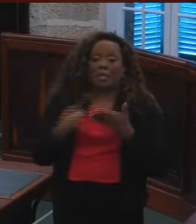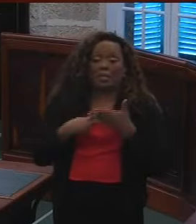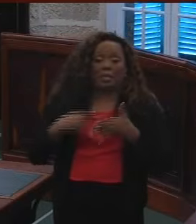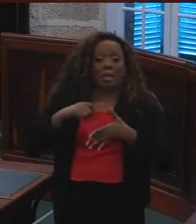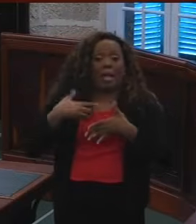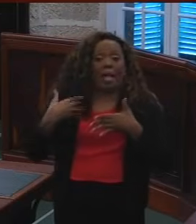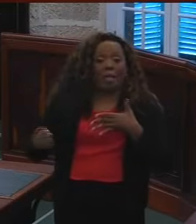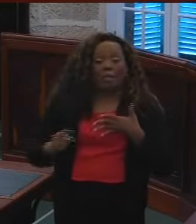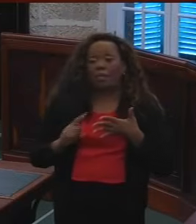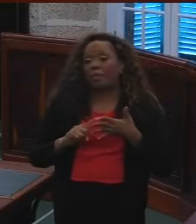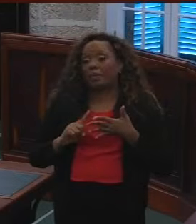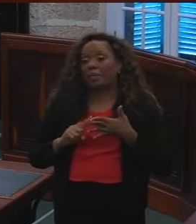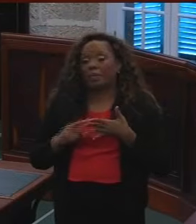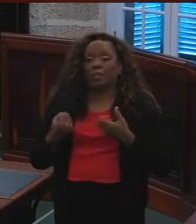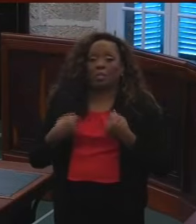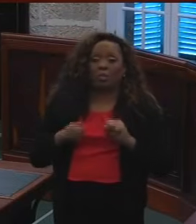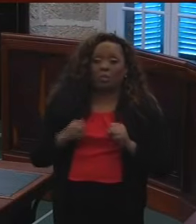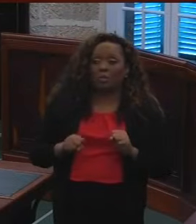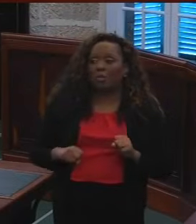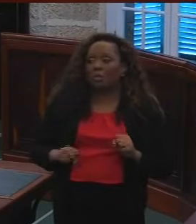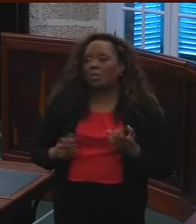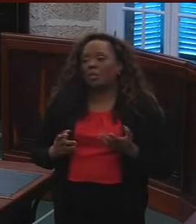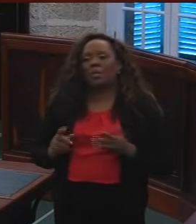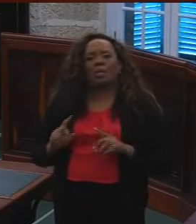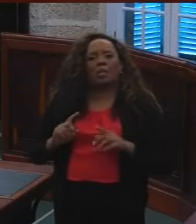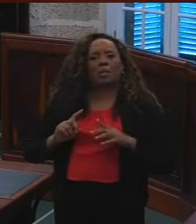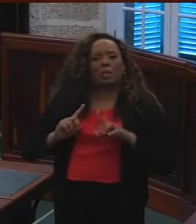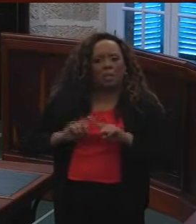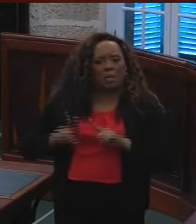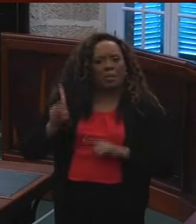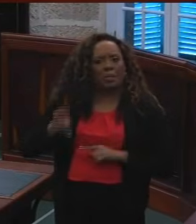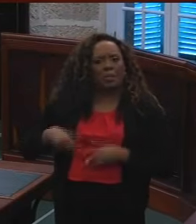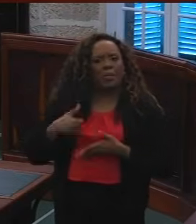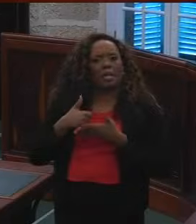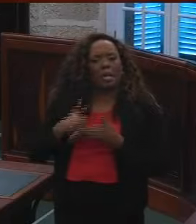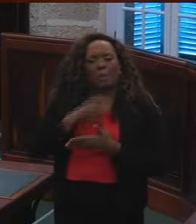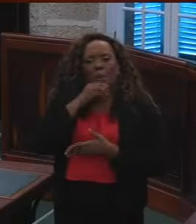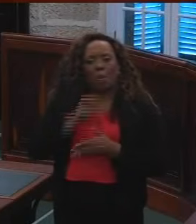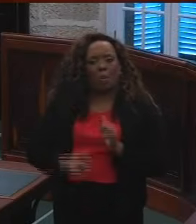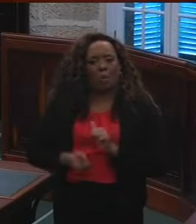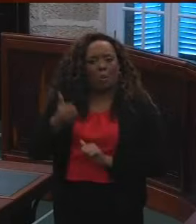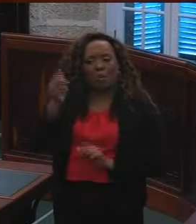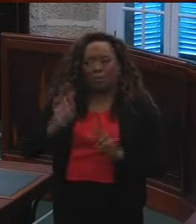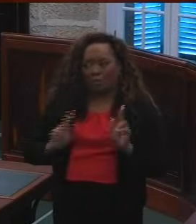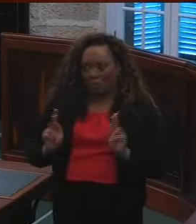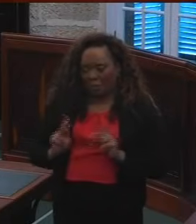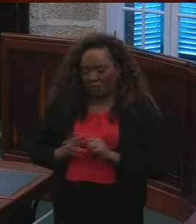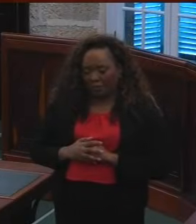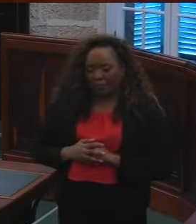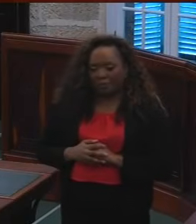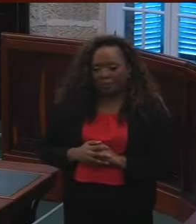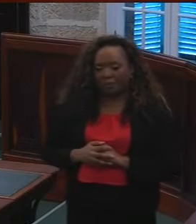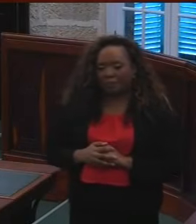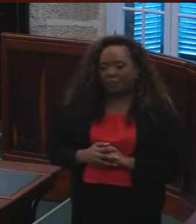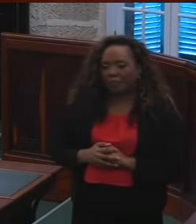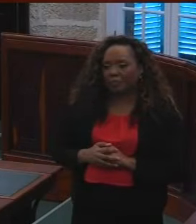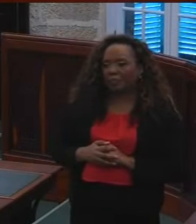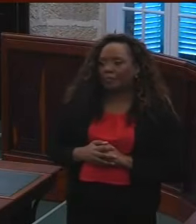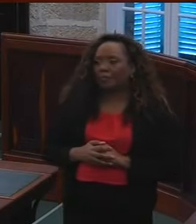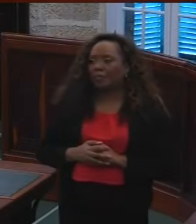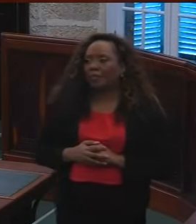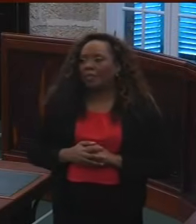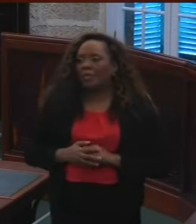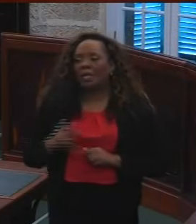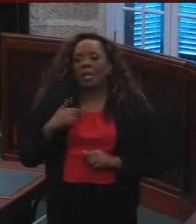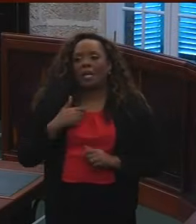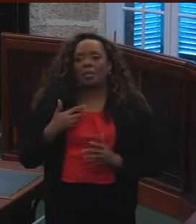do not have it right when it comes to older people, Mr. Speaker, sir. I must say here, as I said to the staff, I am a social